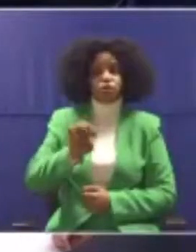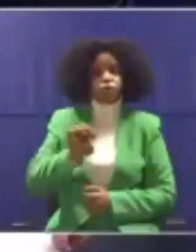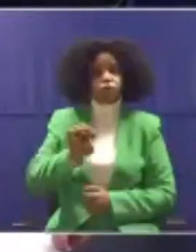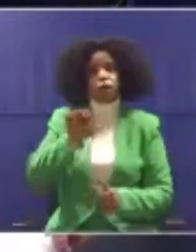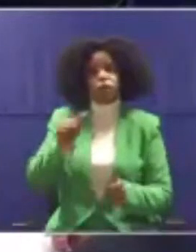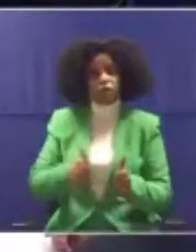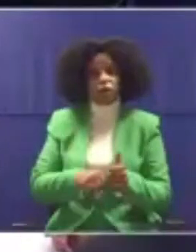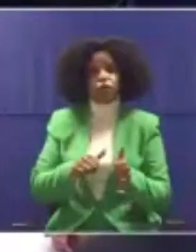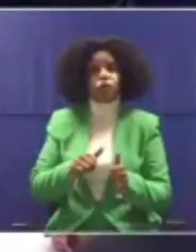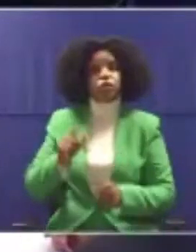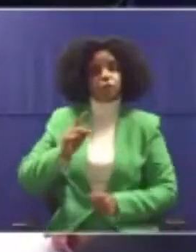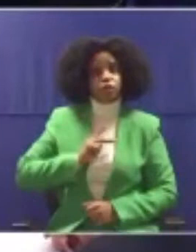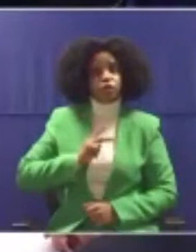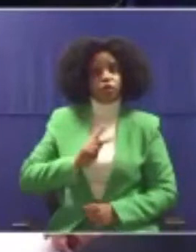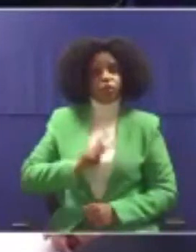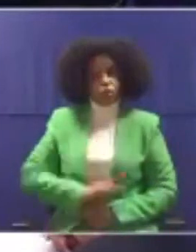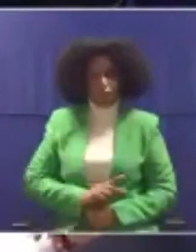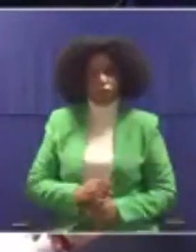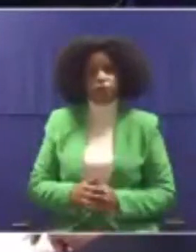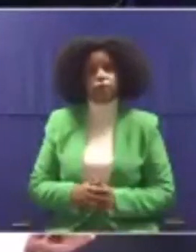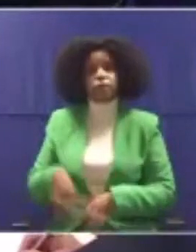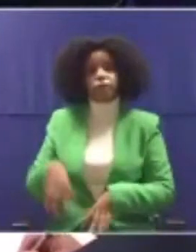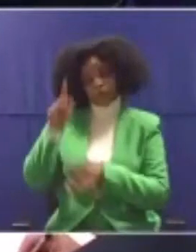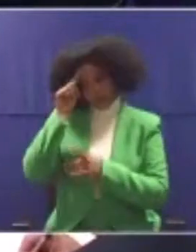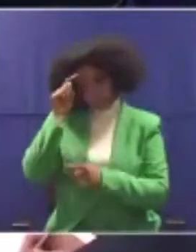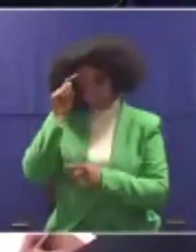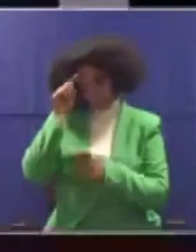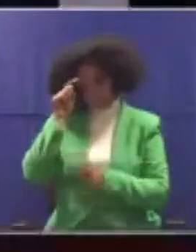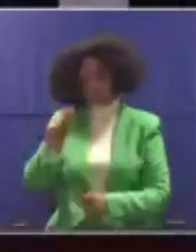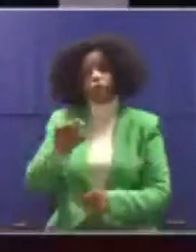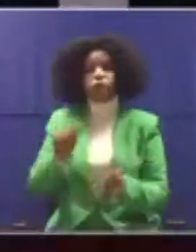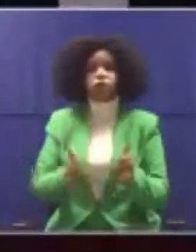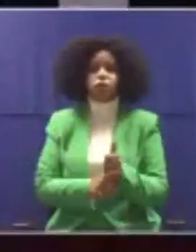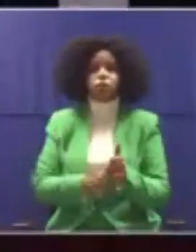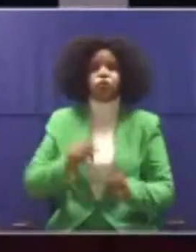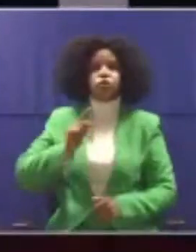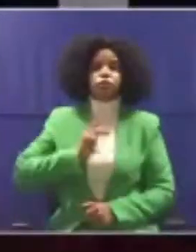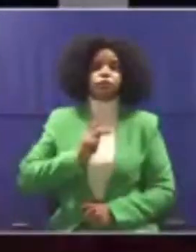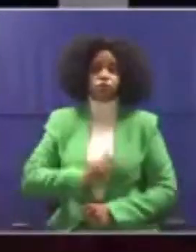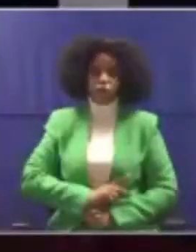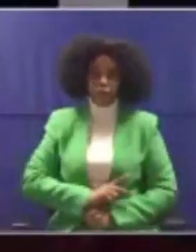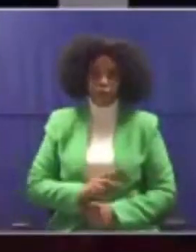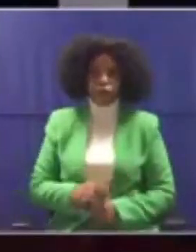President. The Honorable Deputy President. Thank you very much,